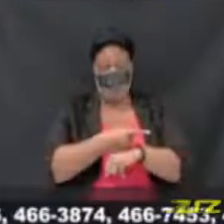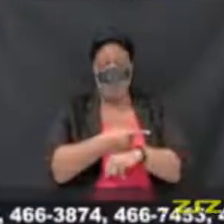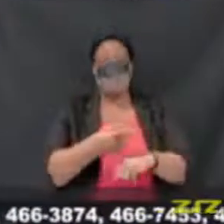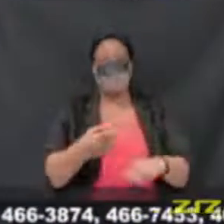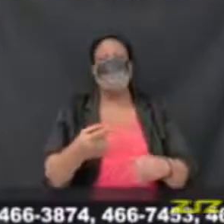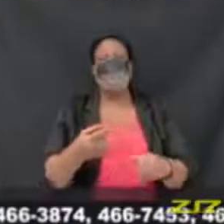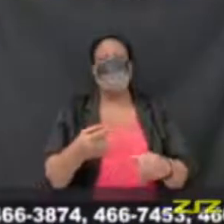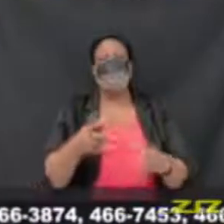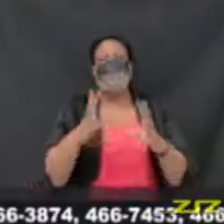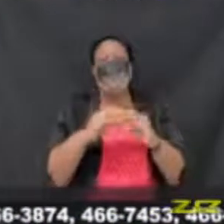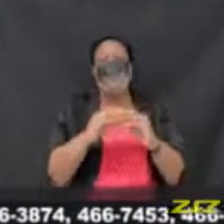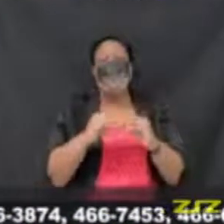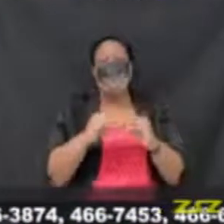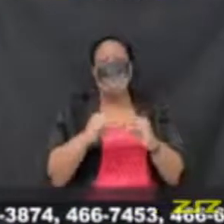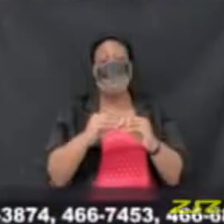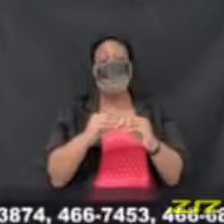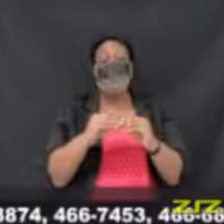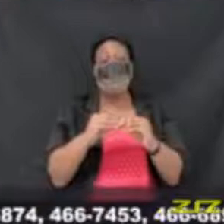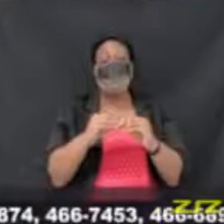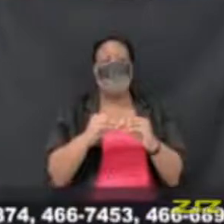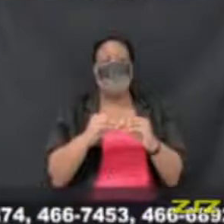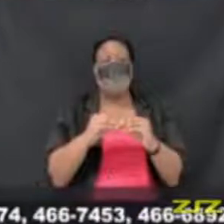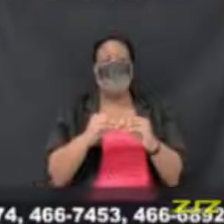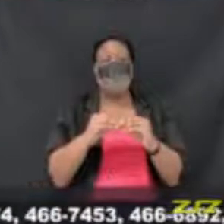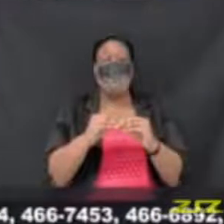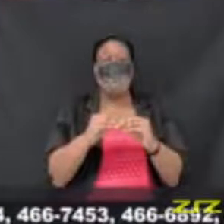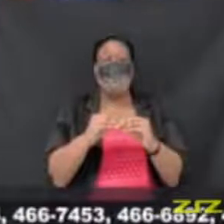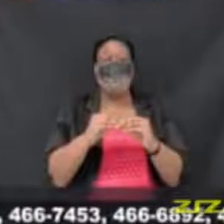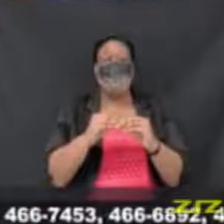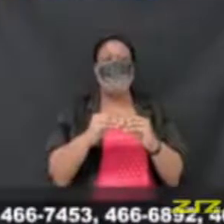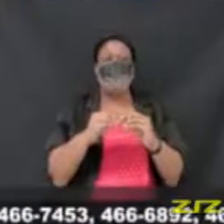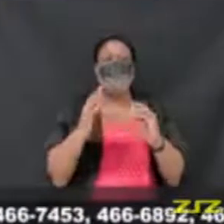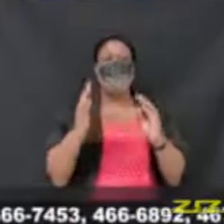and I erred in also mentioning, thanking